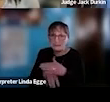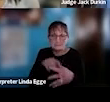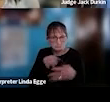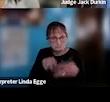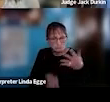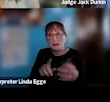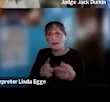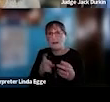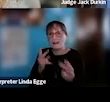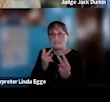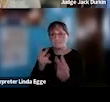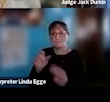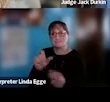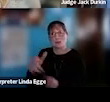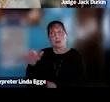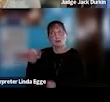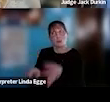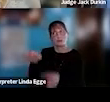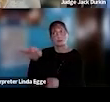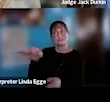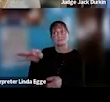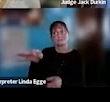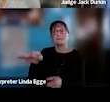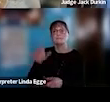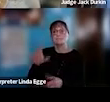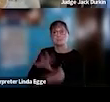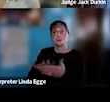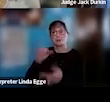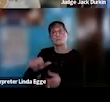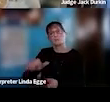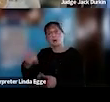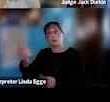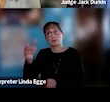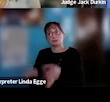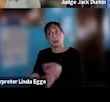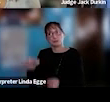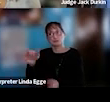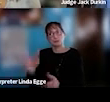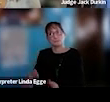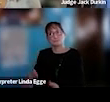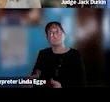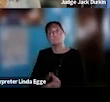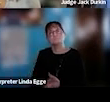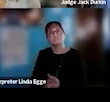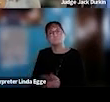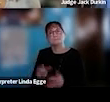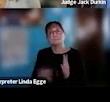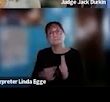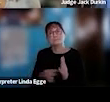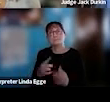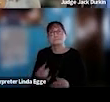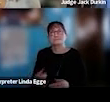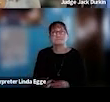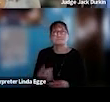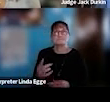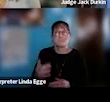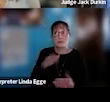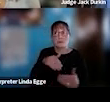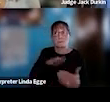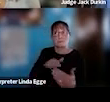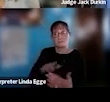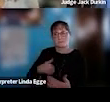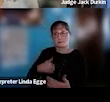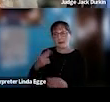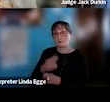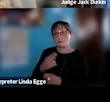other courts or to, you know, learn from another judge. I think sometimes it's, you know, one of the approaches I've used